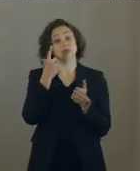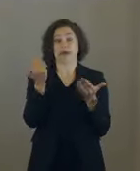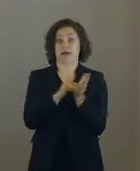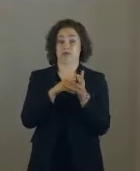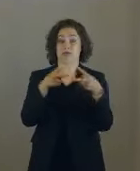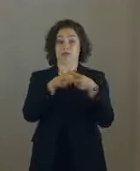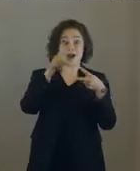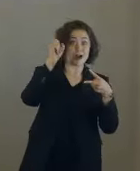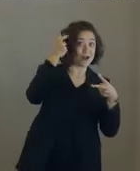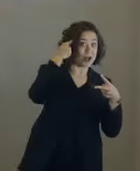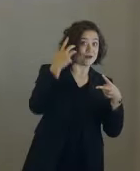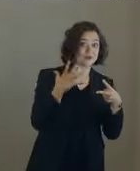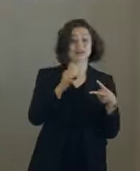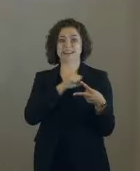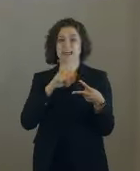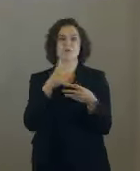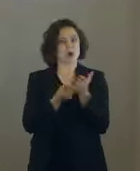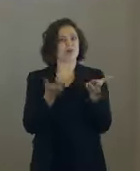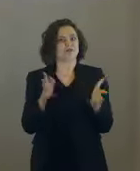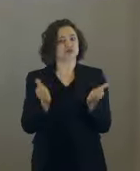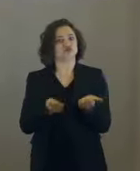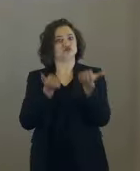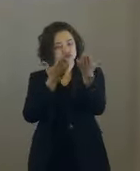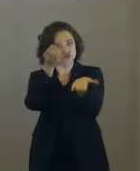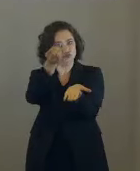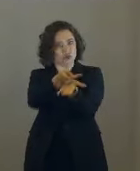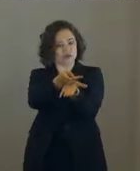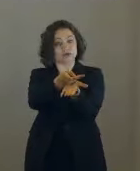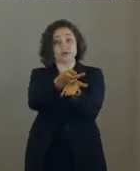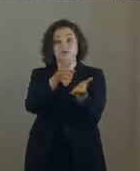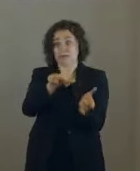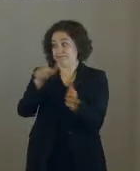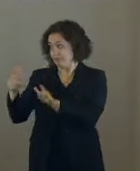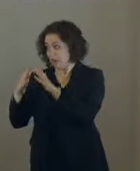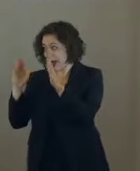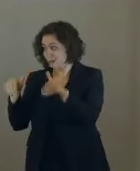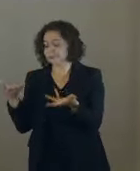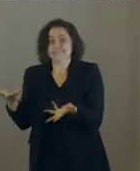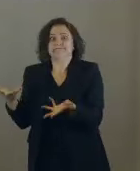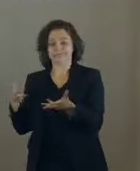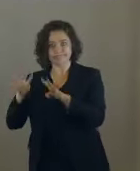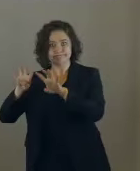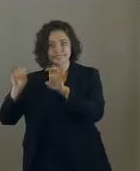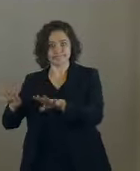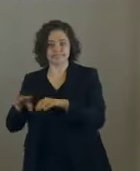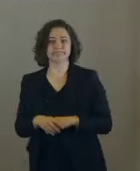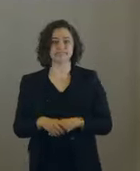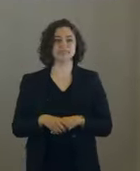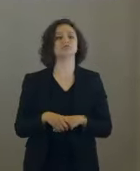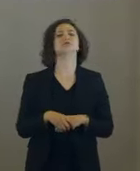the Senate, but absolutely no clue from the House as to where they're heading on this. They have asked